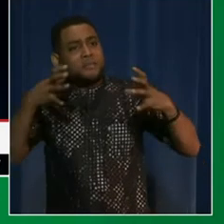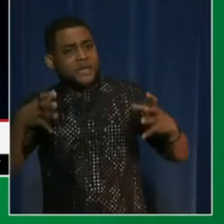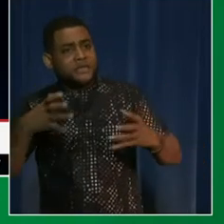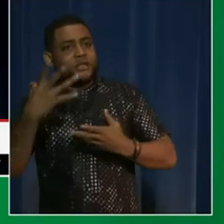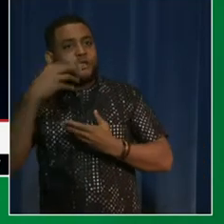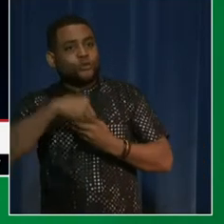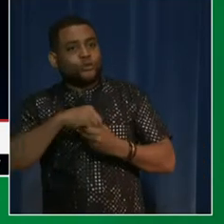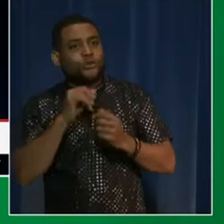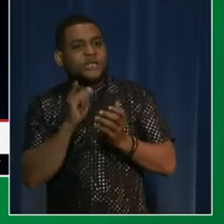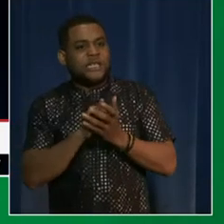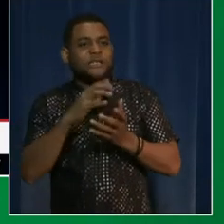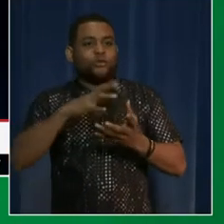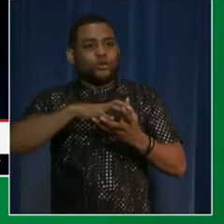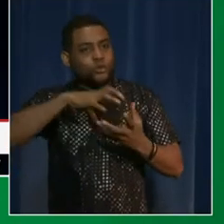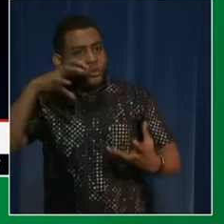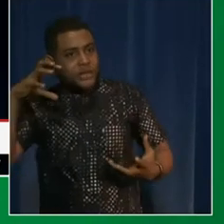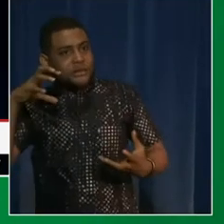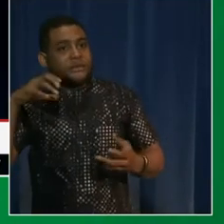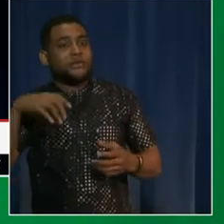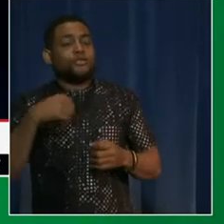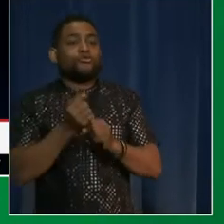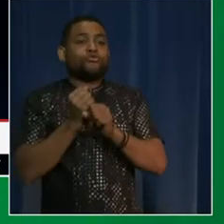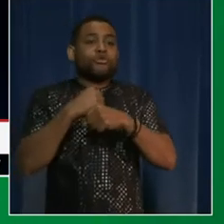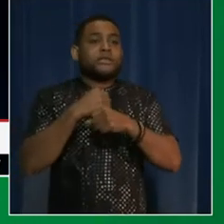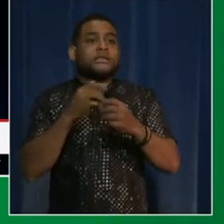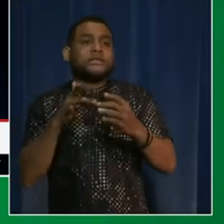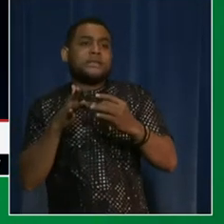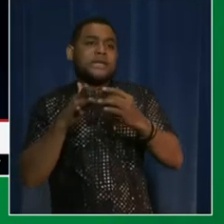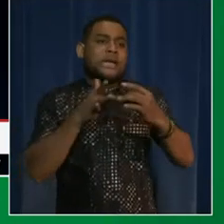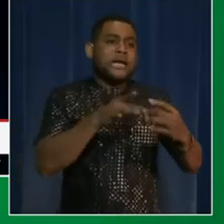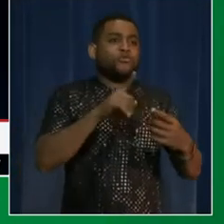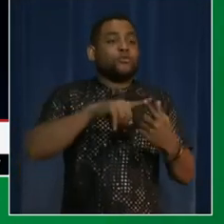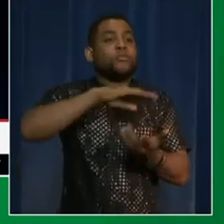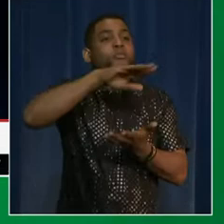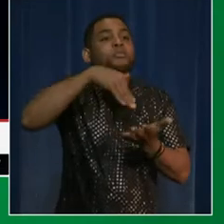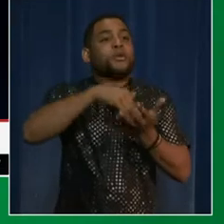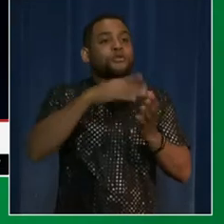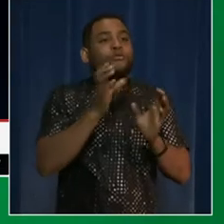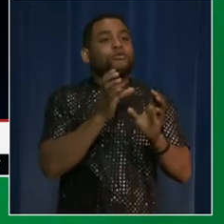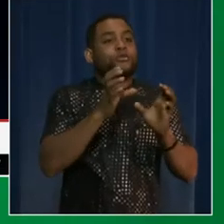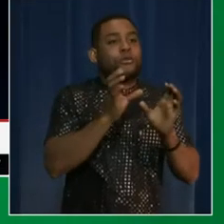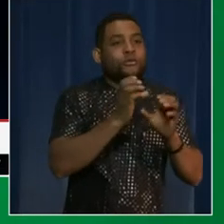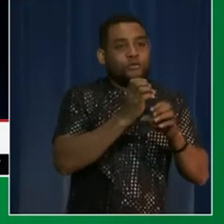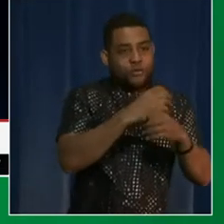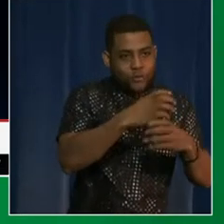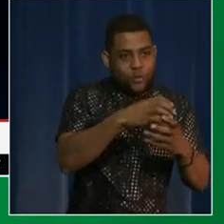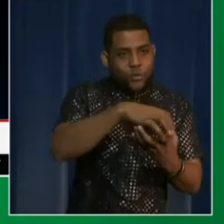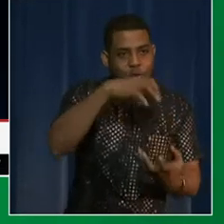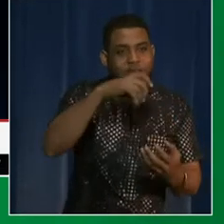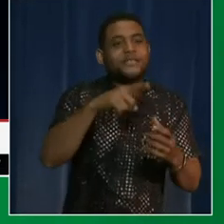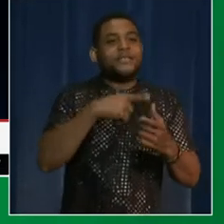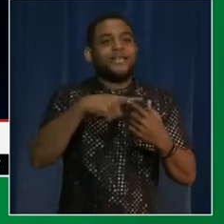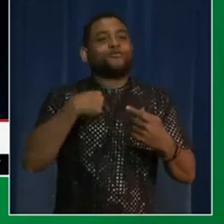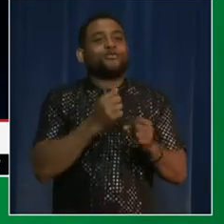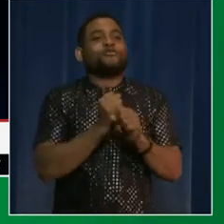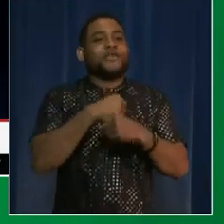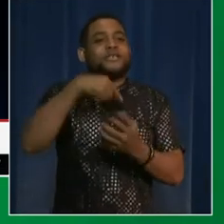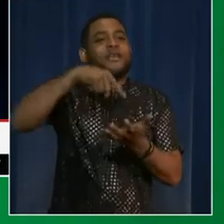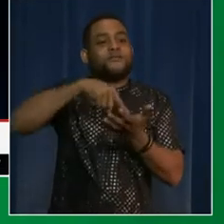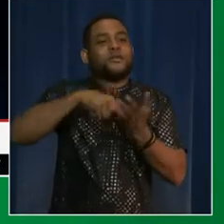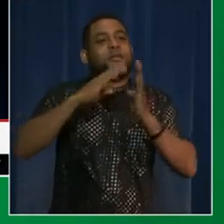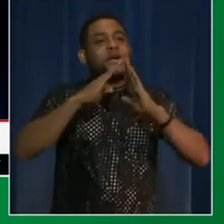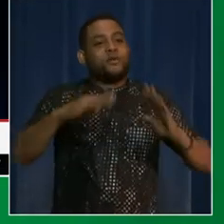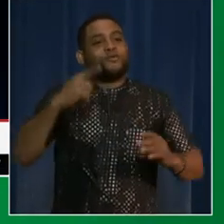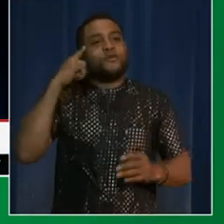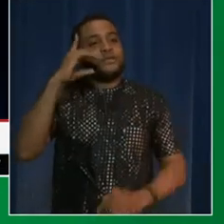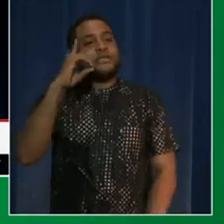middle class, and providing much needed affordable housing for the district. First up, we have the